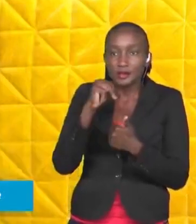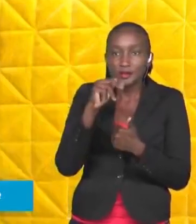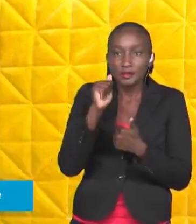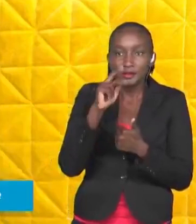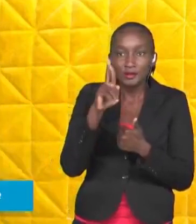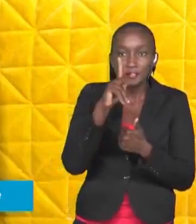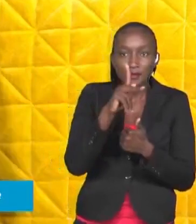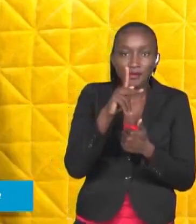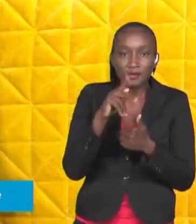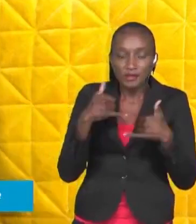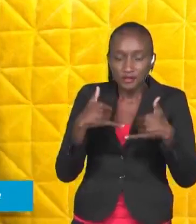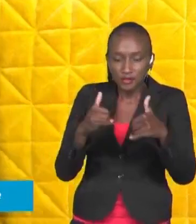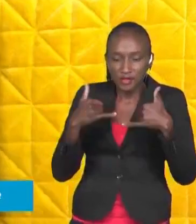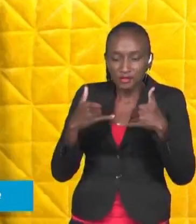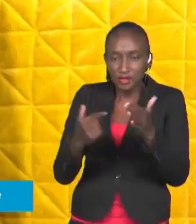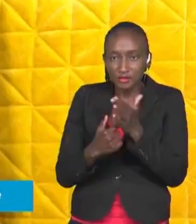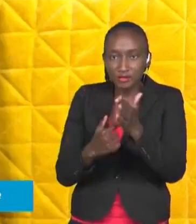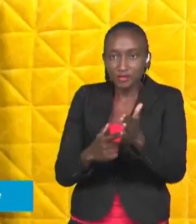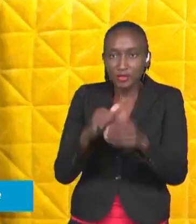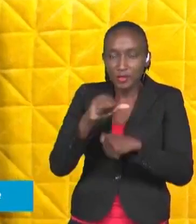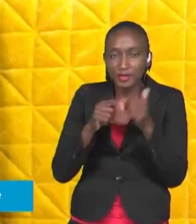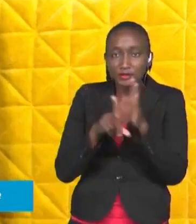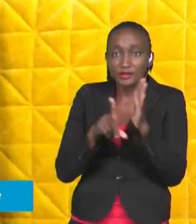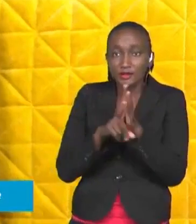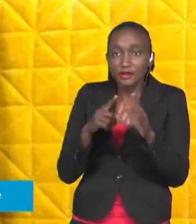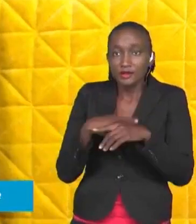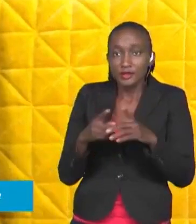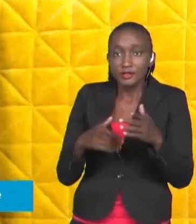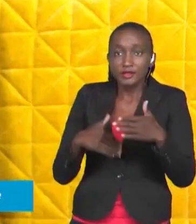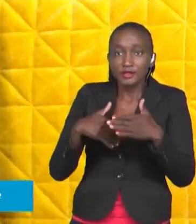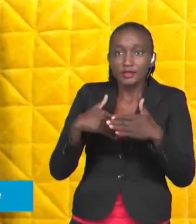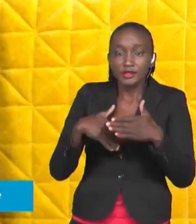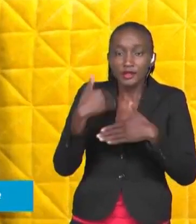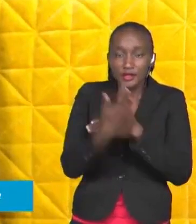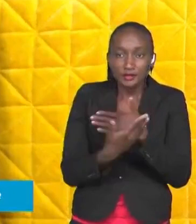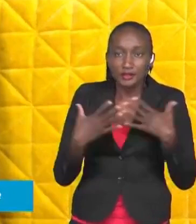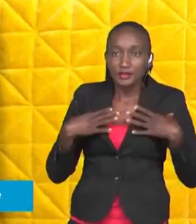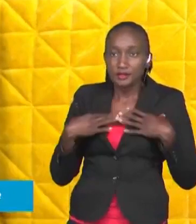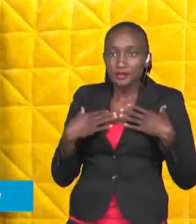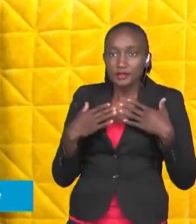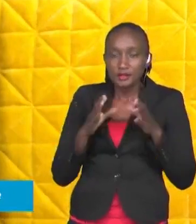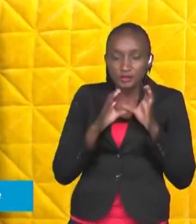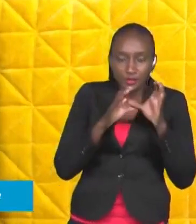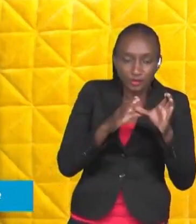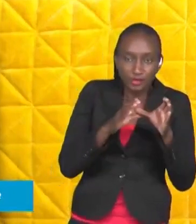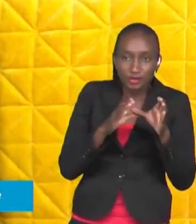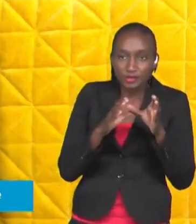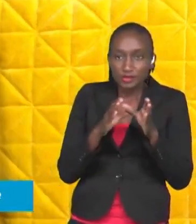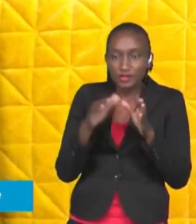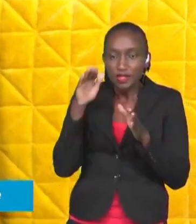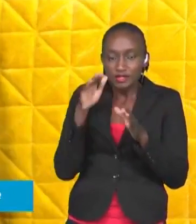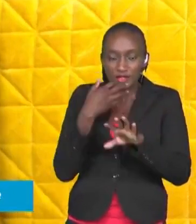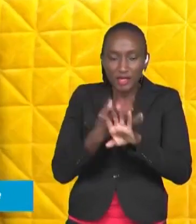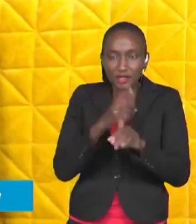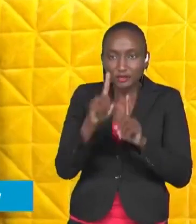really put this thing out as far as the law is concerned. But after the break, we'll try to grill him, push him to the walls, and ask him some very tough